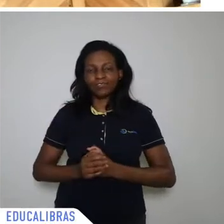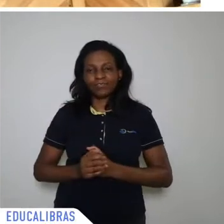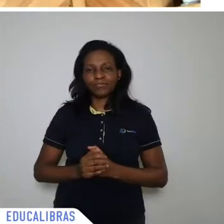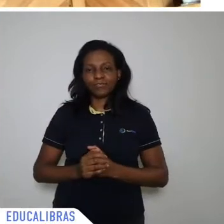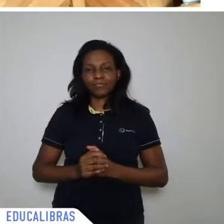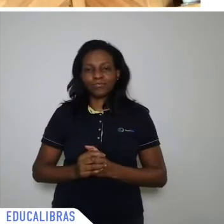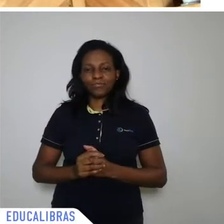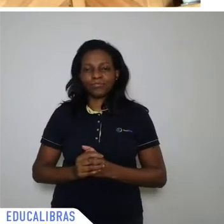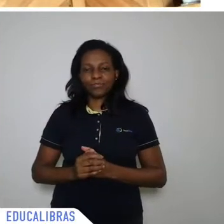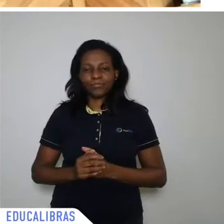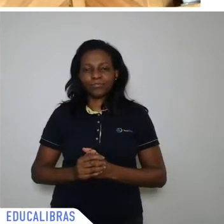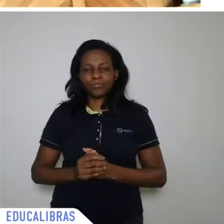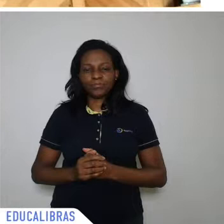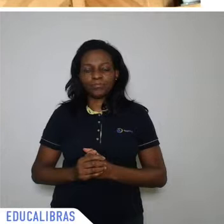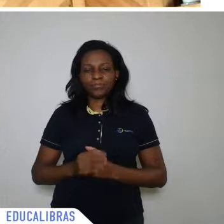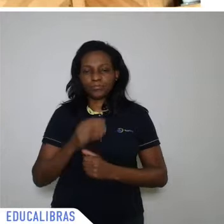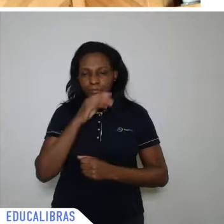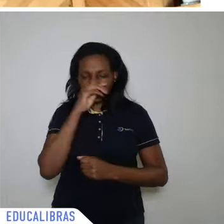with me.